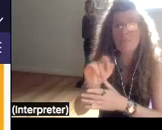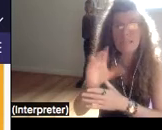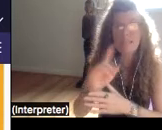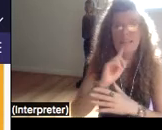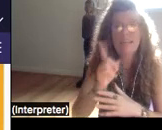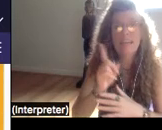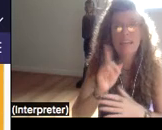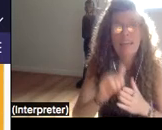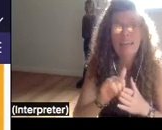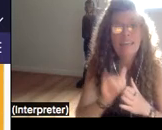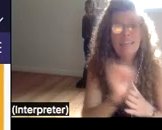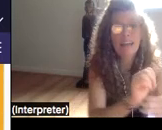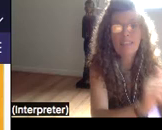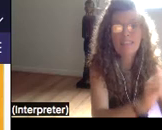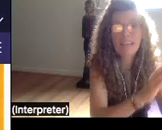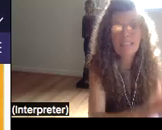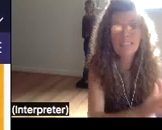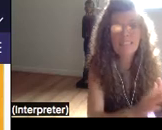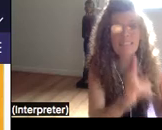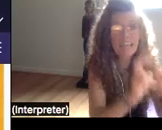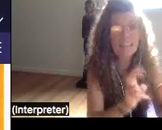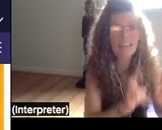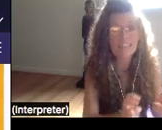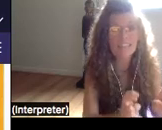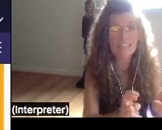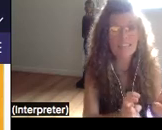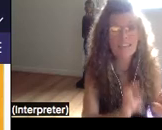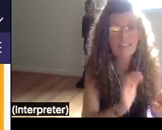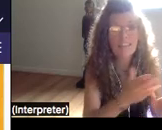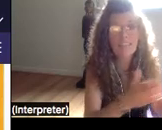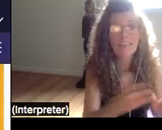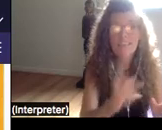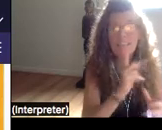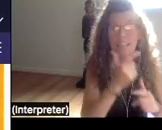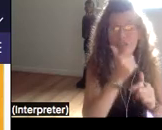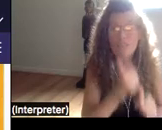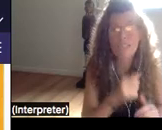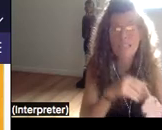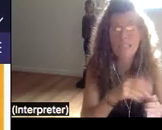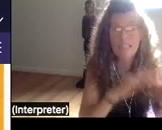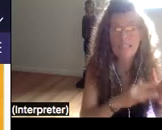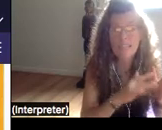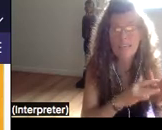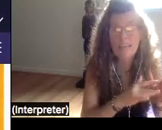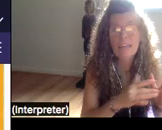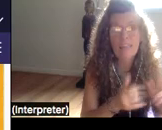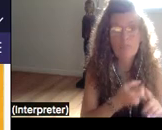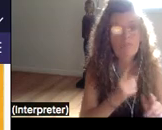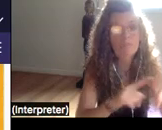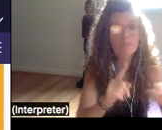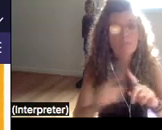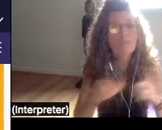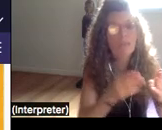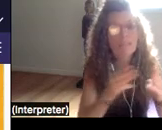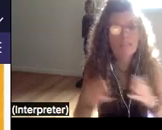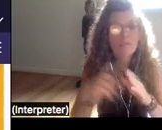and a mystic is that the scientist analyzes the things he is interested in studying them